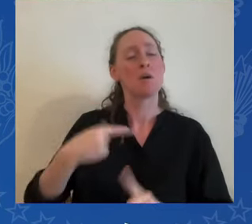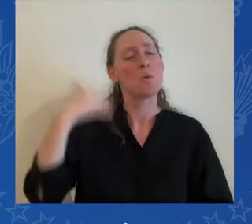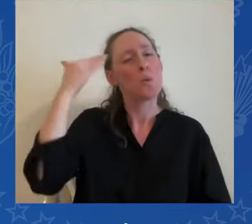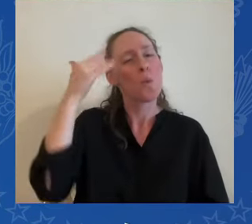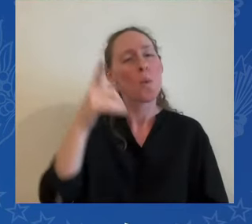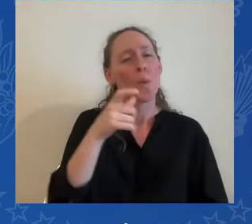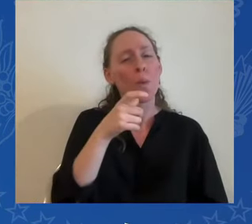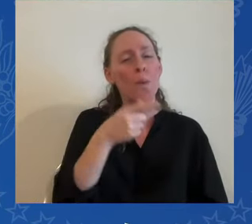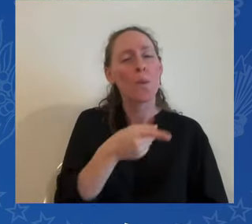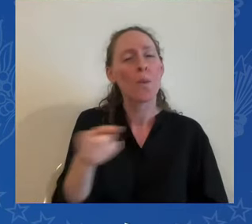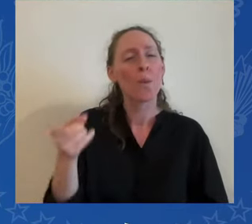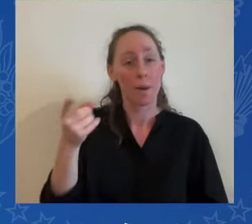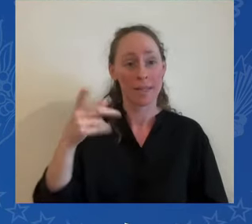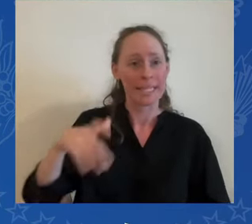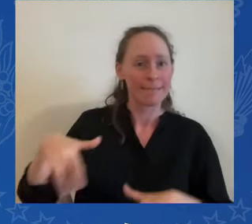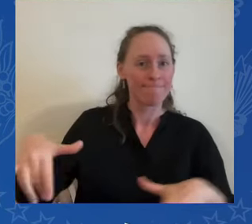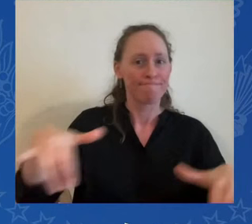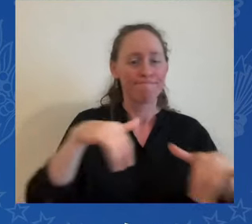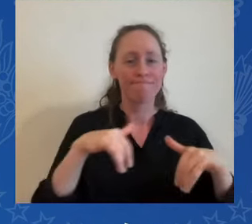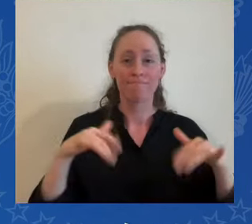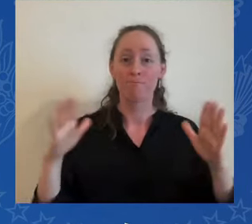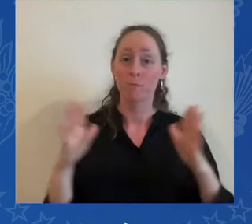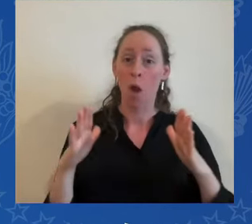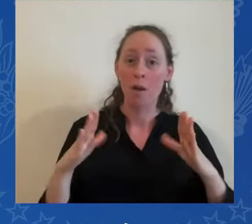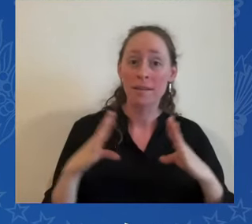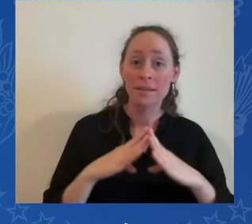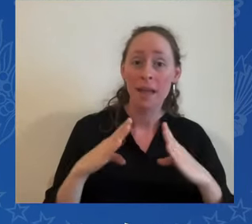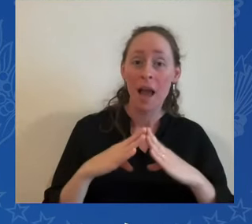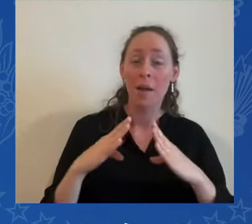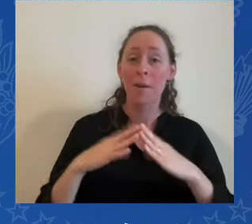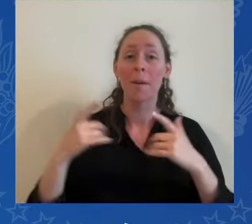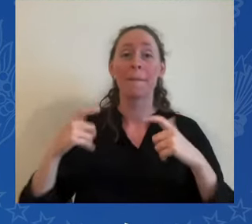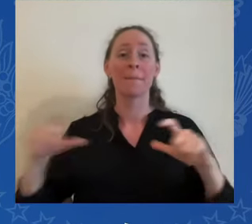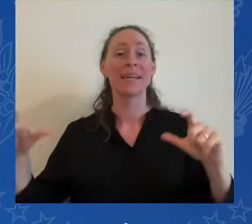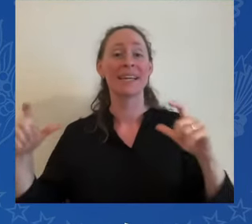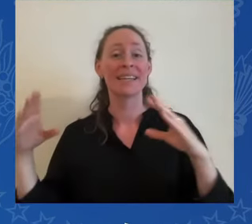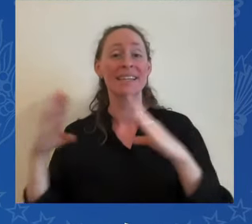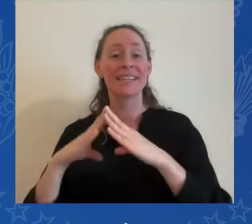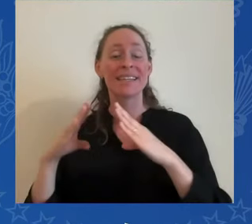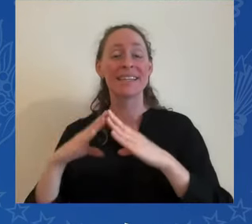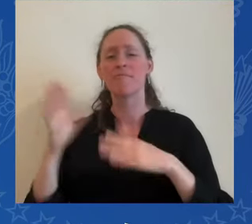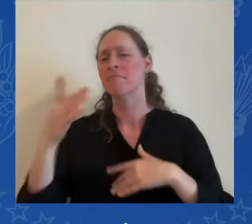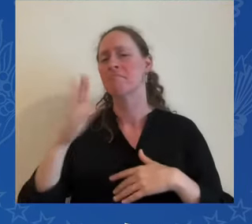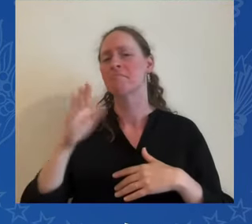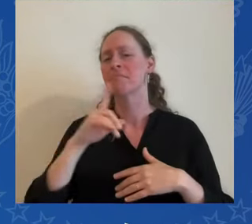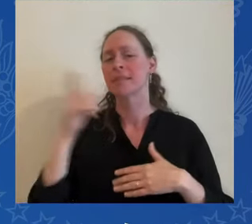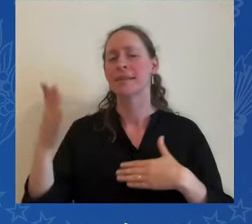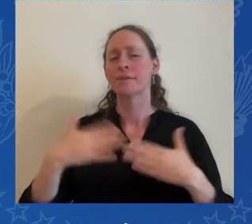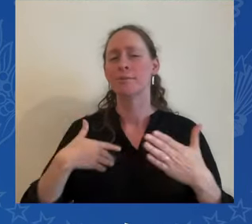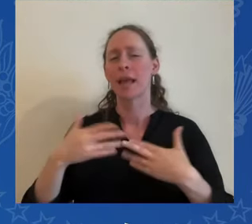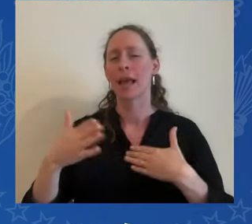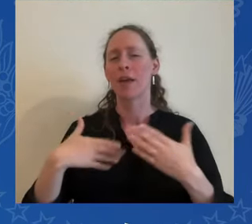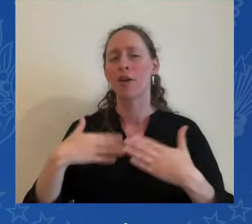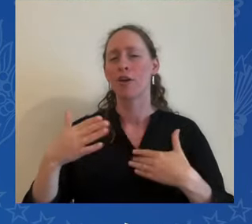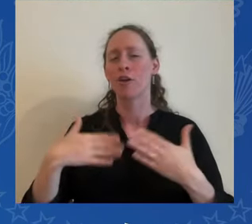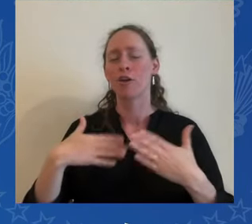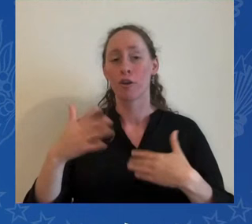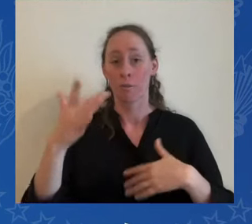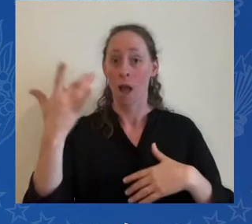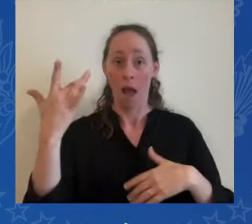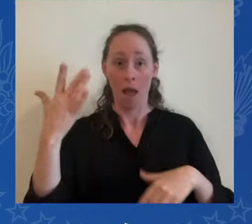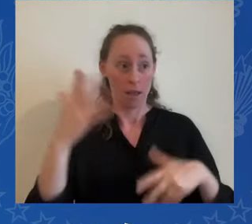You run into danger when everyone else runs away from danger. You possess a selflessness that's literally impossible